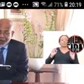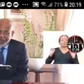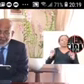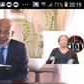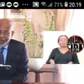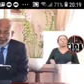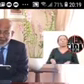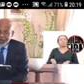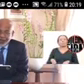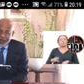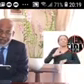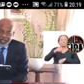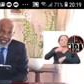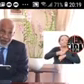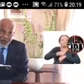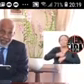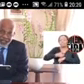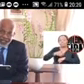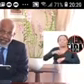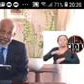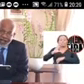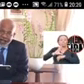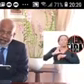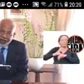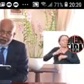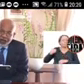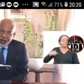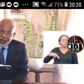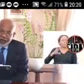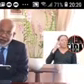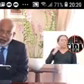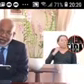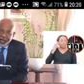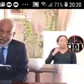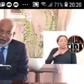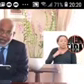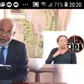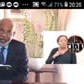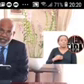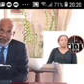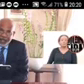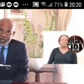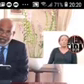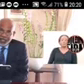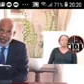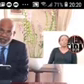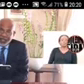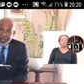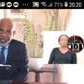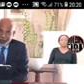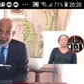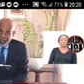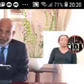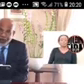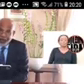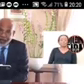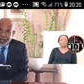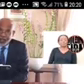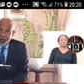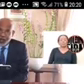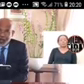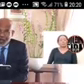the importance of their religious experiences, and therefore the arrangements in relation to places of worship